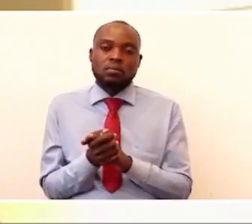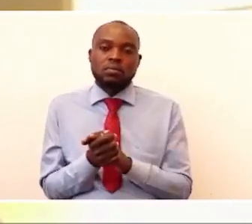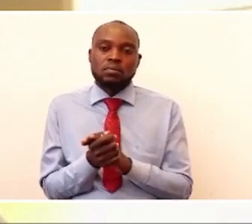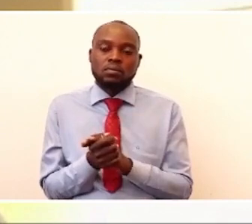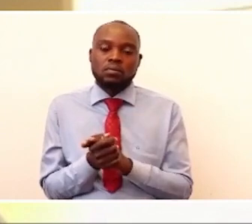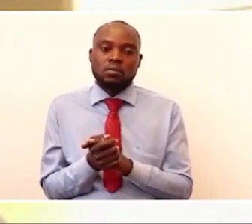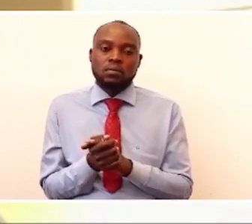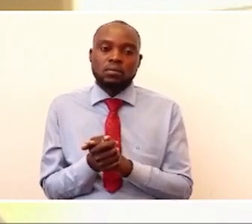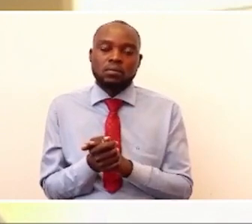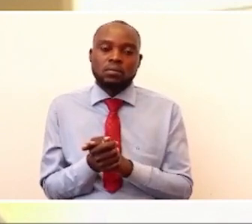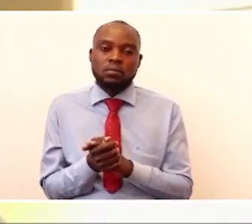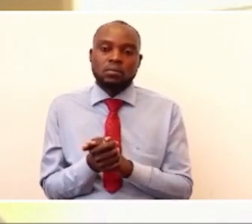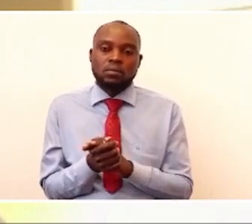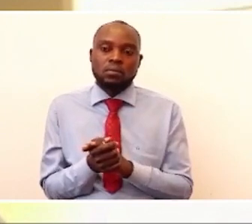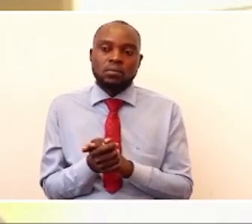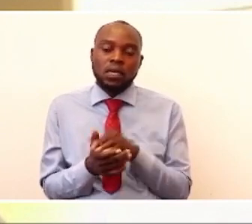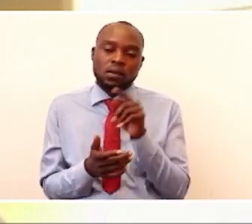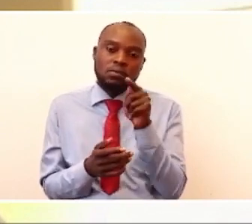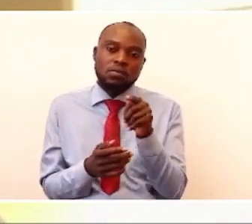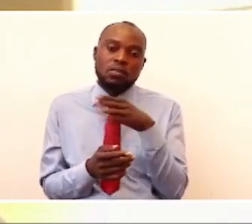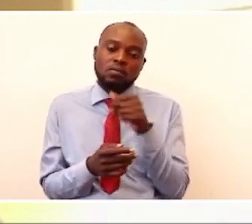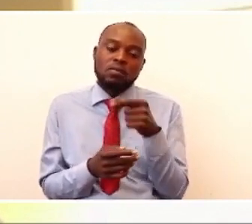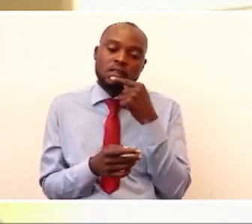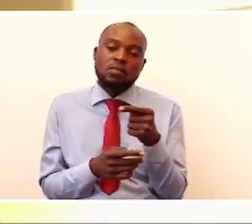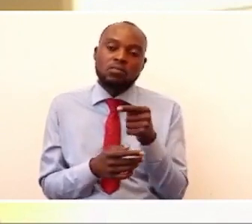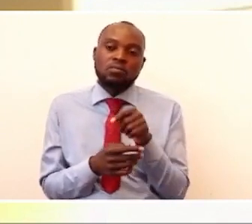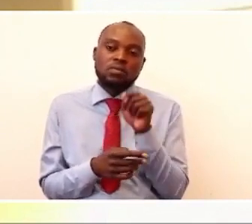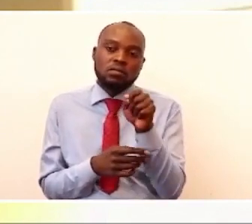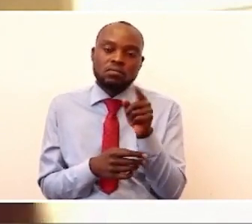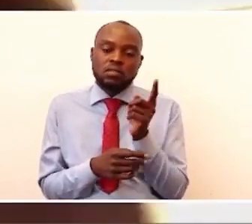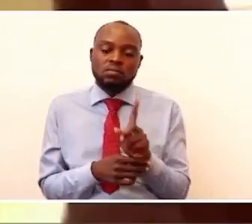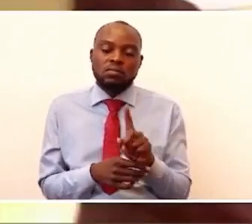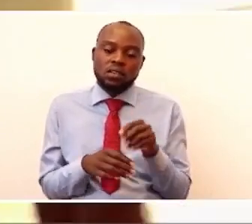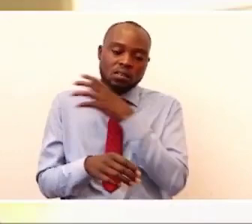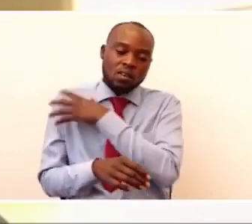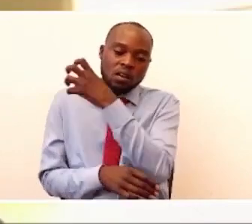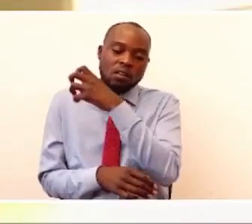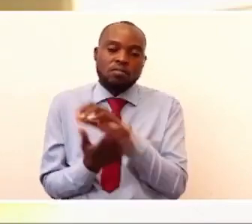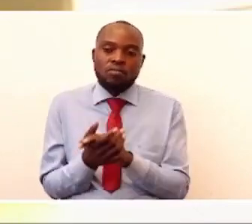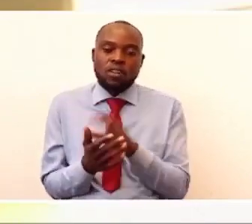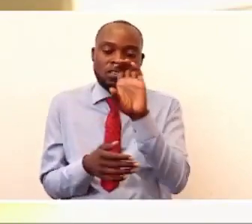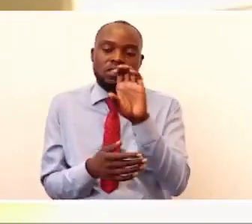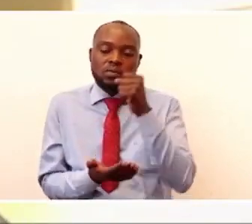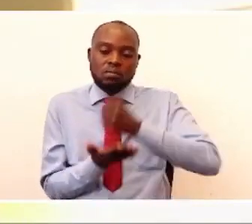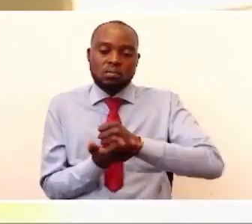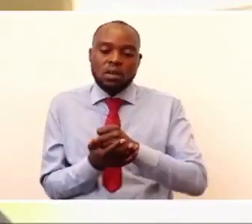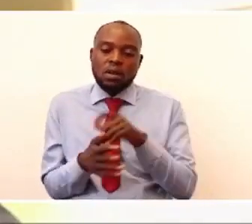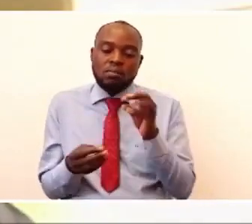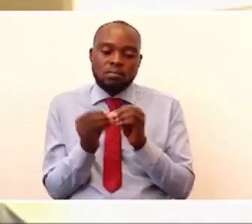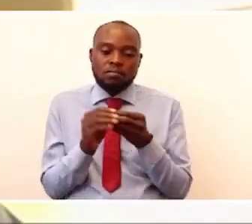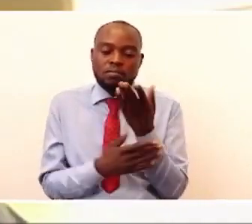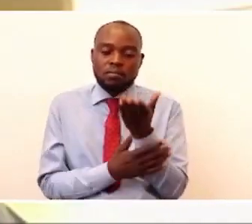well. But with this, I would like to say that it's not just either government, central bank digital currencies, which are growing on their